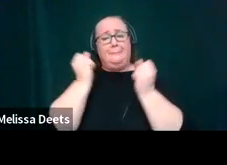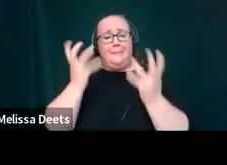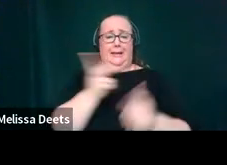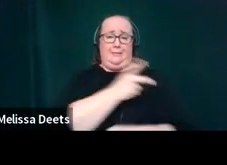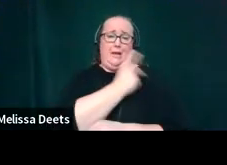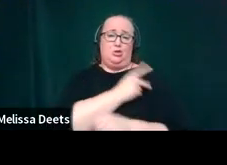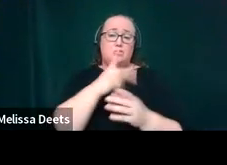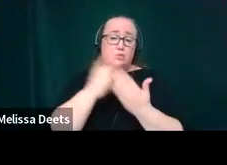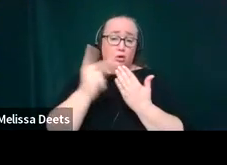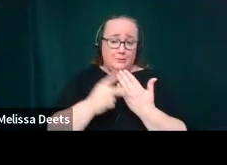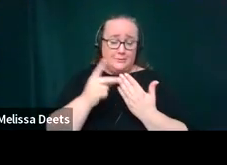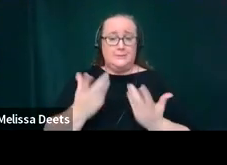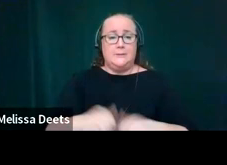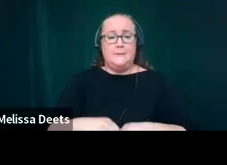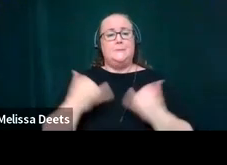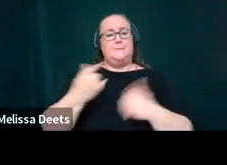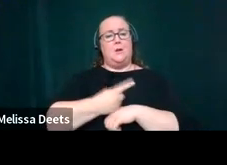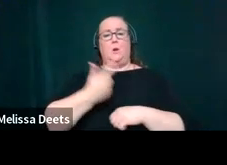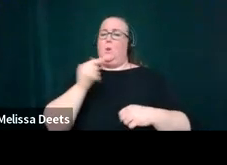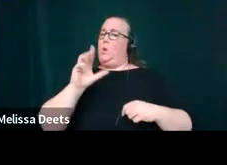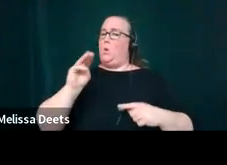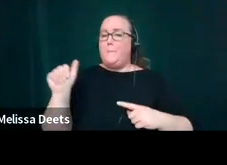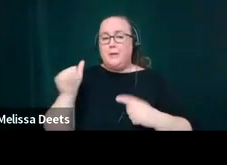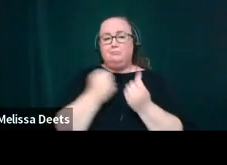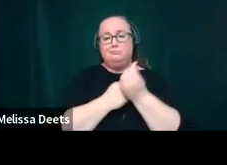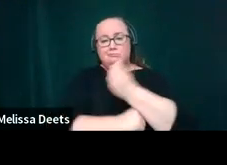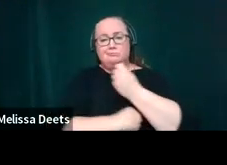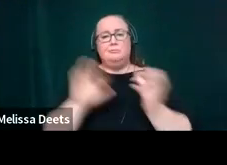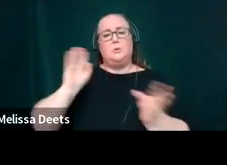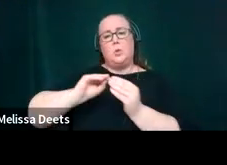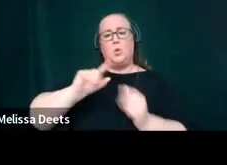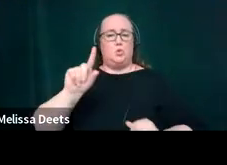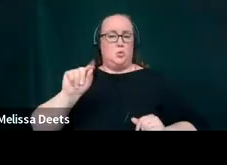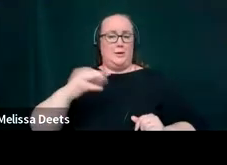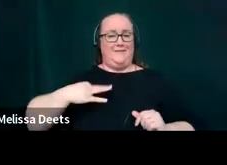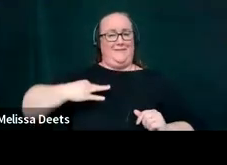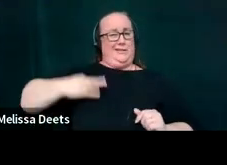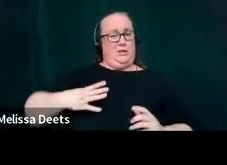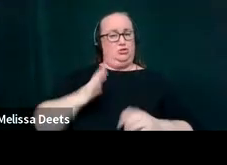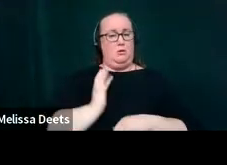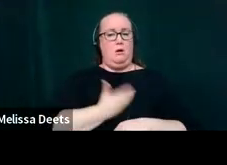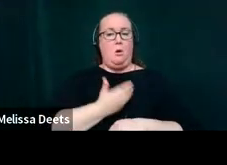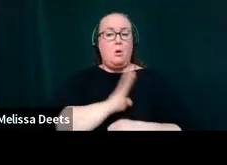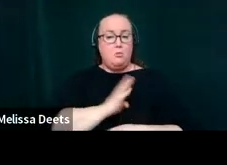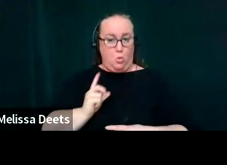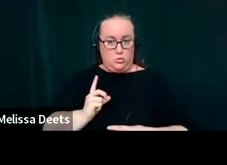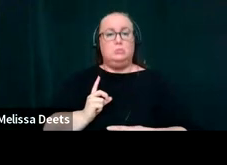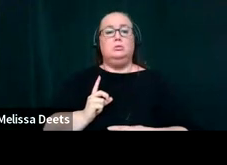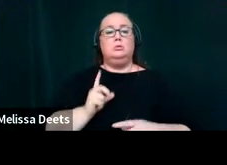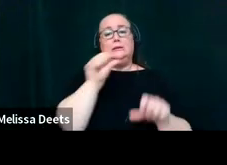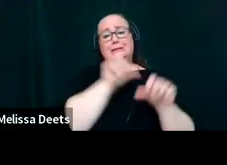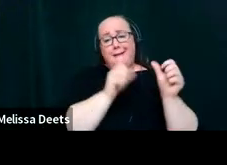Glaucoma Foundation consists of 20 volunteers who serve on the board. There are scientists and